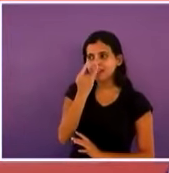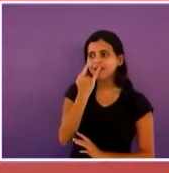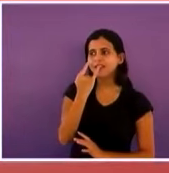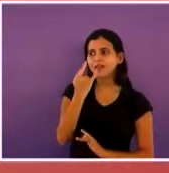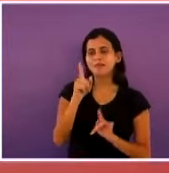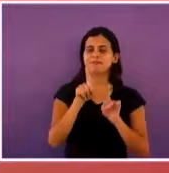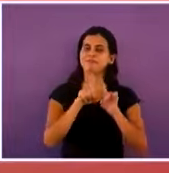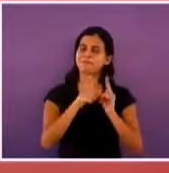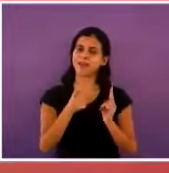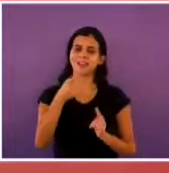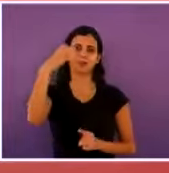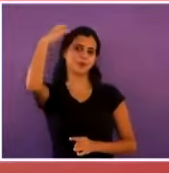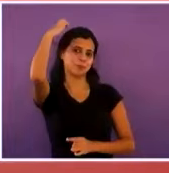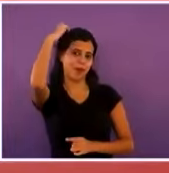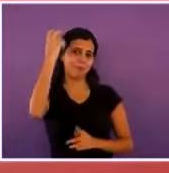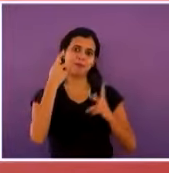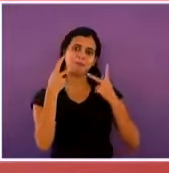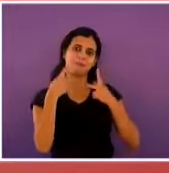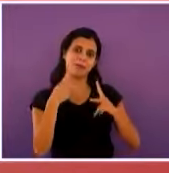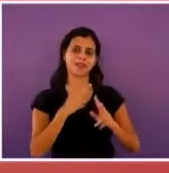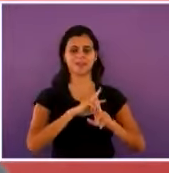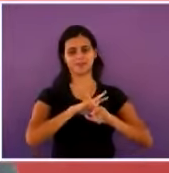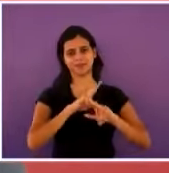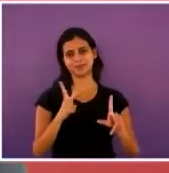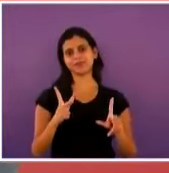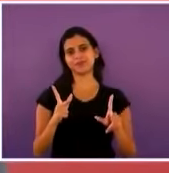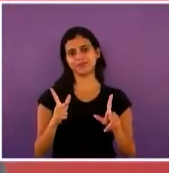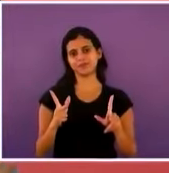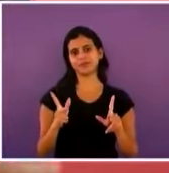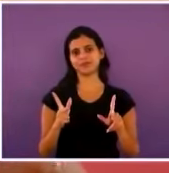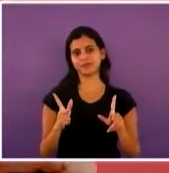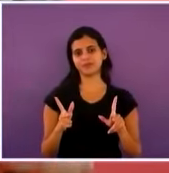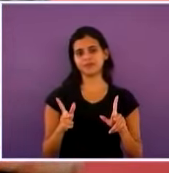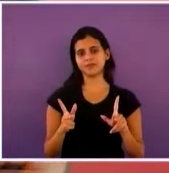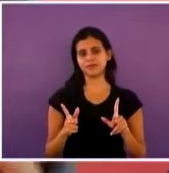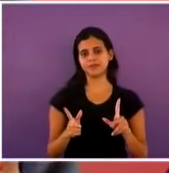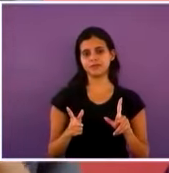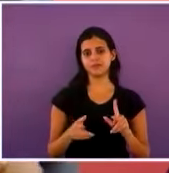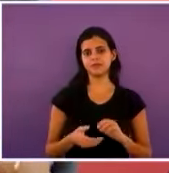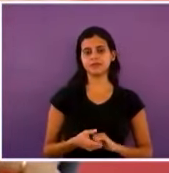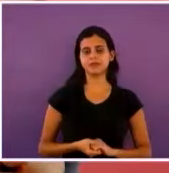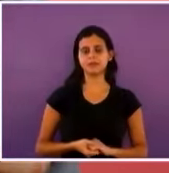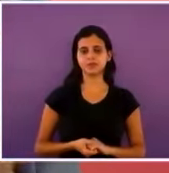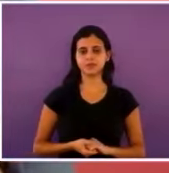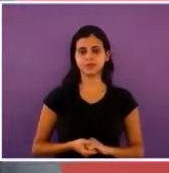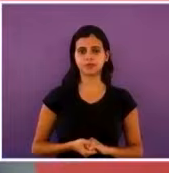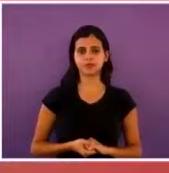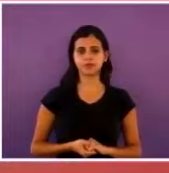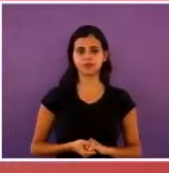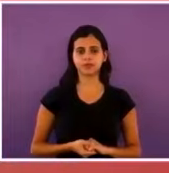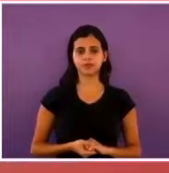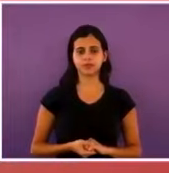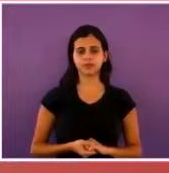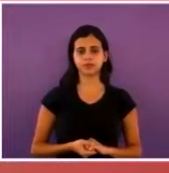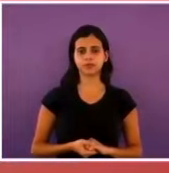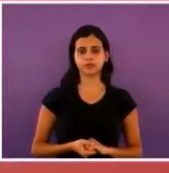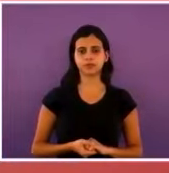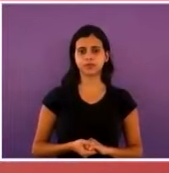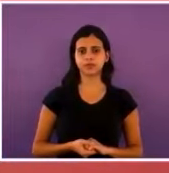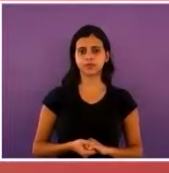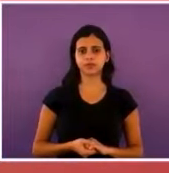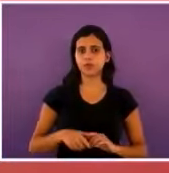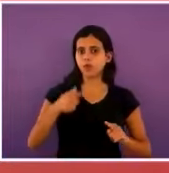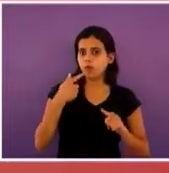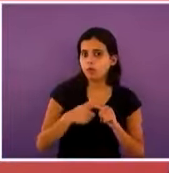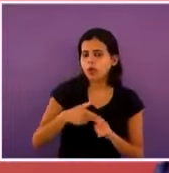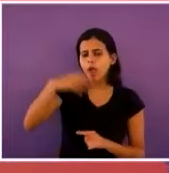Mas é uma linguagem diferente. Because he understands all of these words in a different way than the biblical meaning porque of these words.